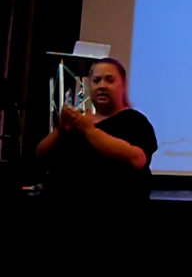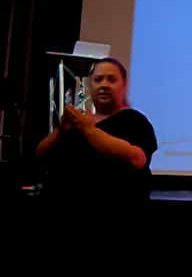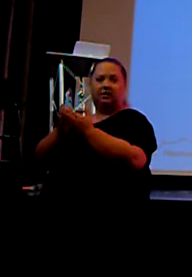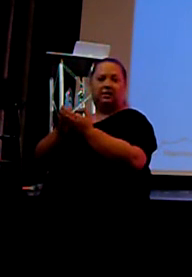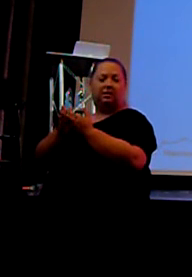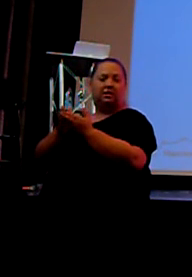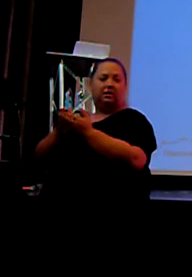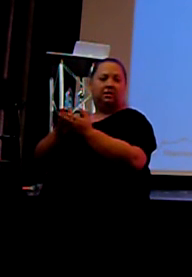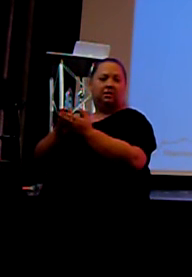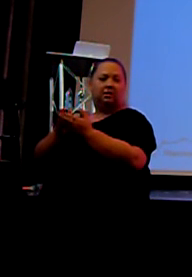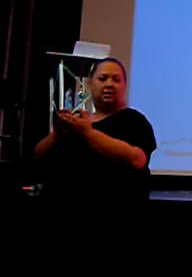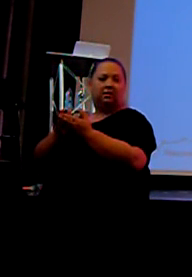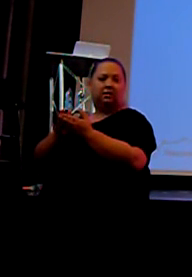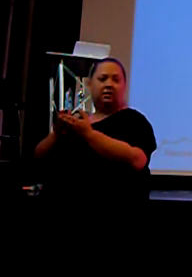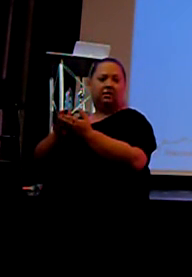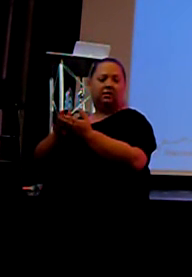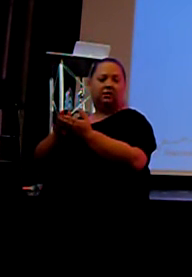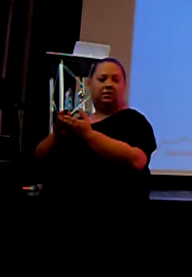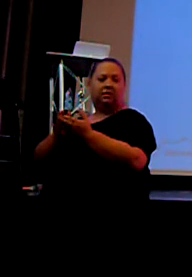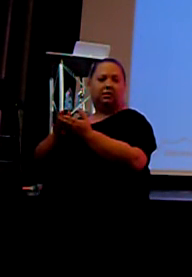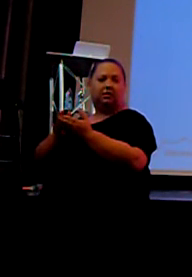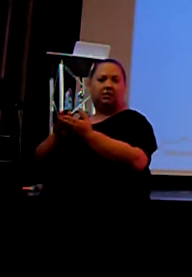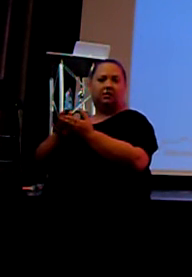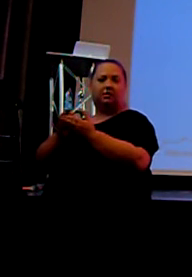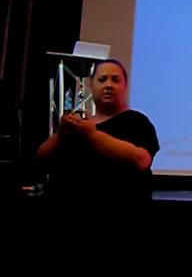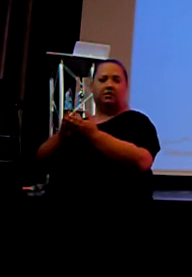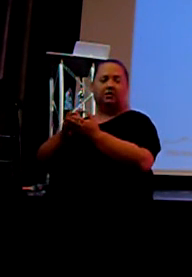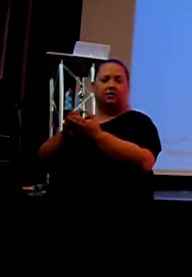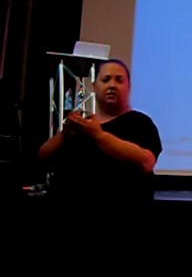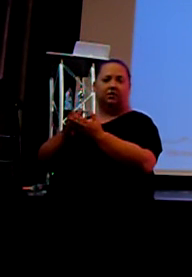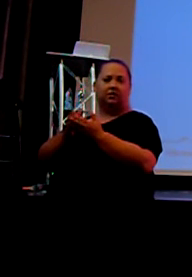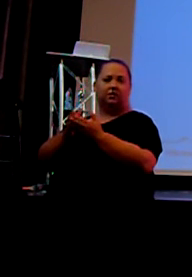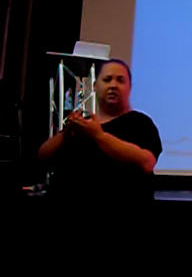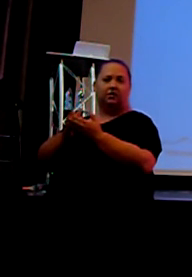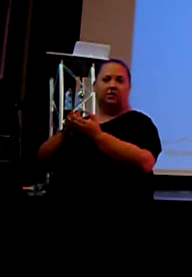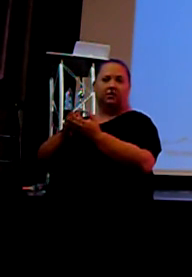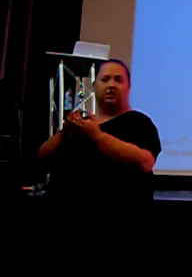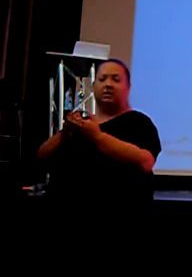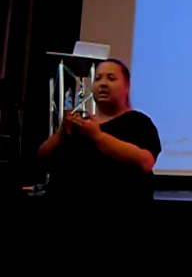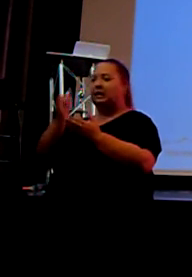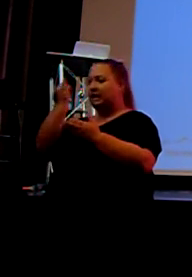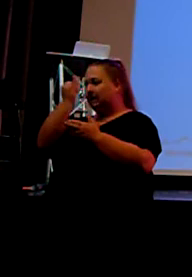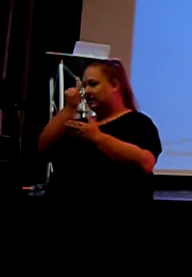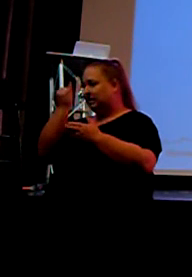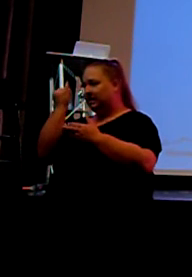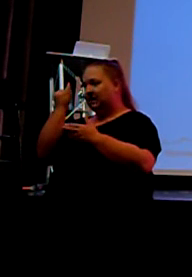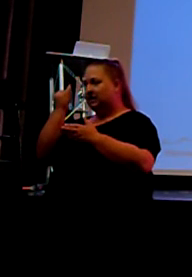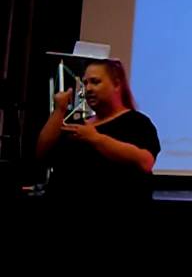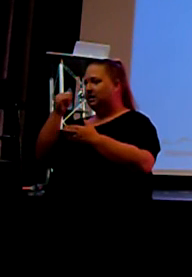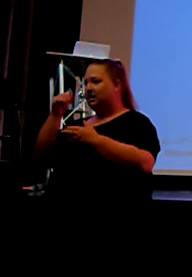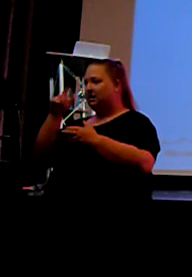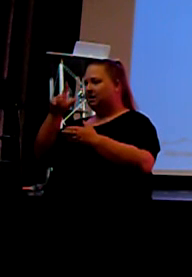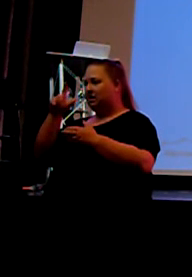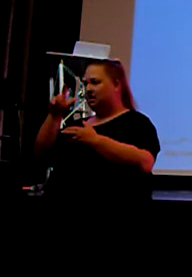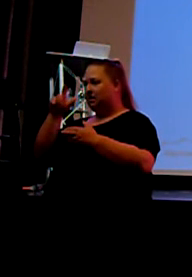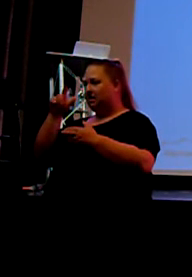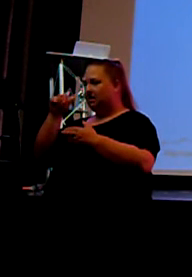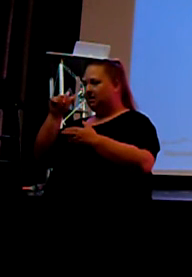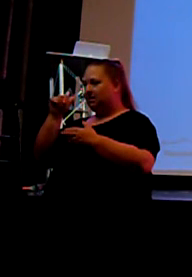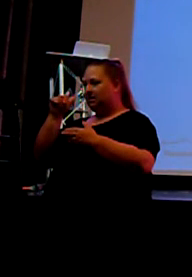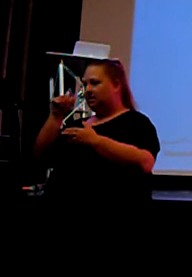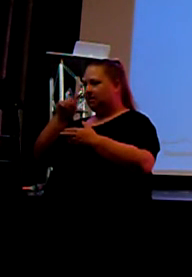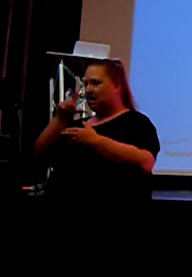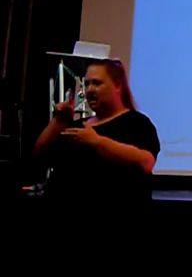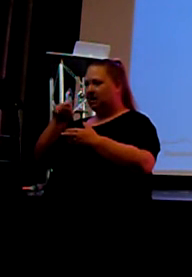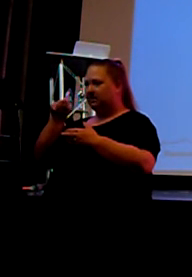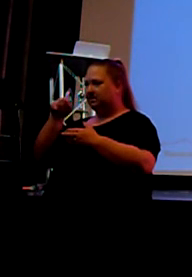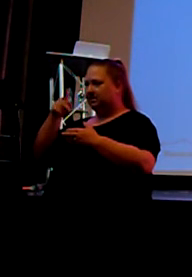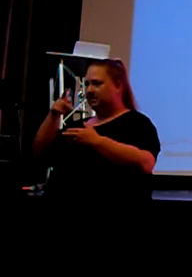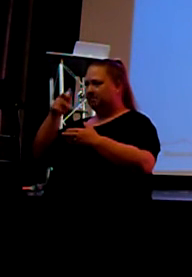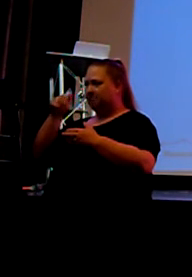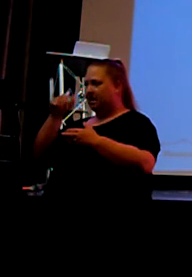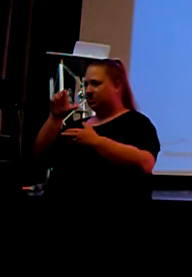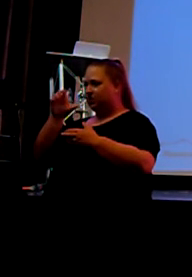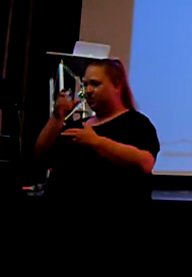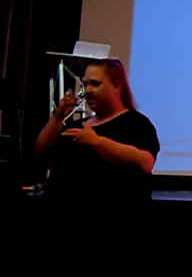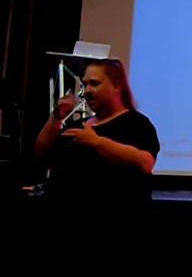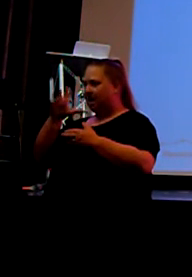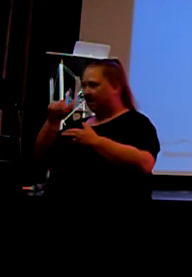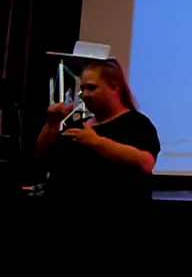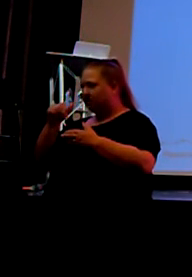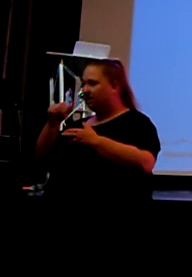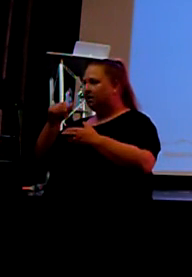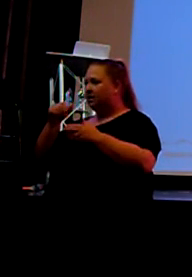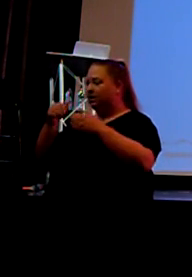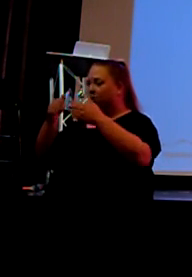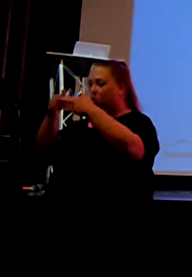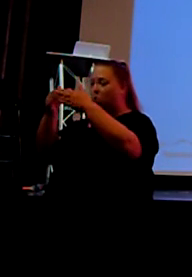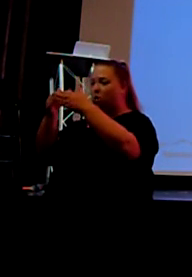was La Spezia in Italy, because it is so tight And the corner of the pier, if you come too close